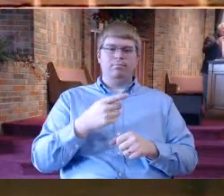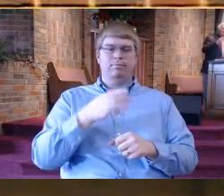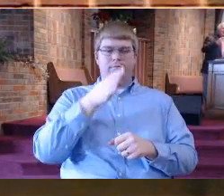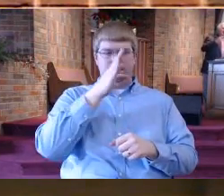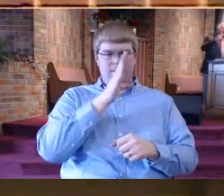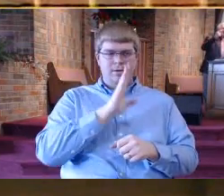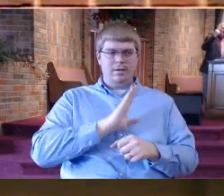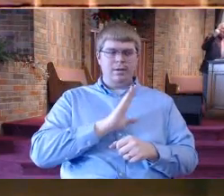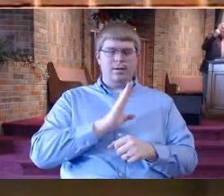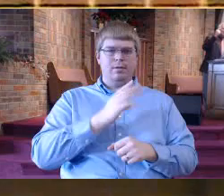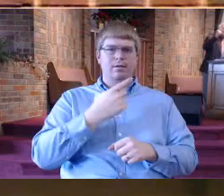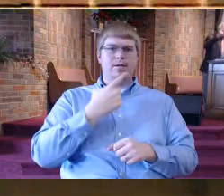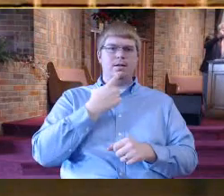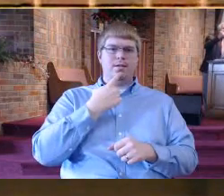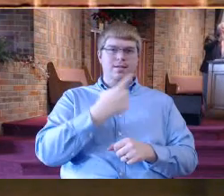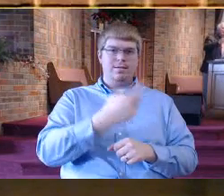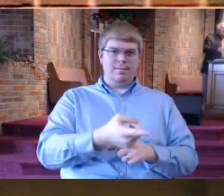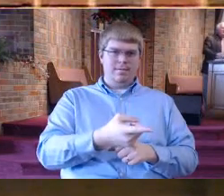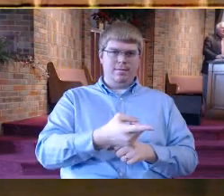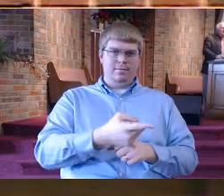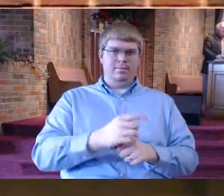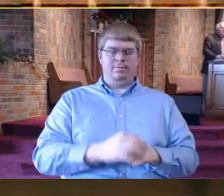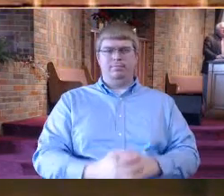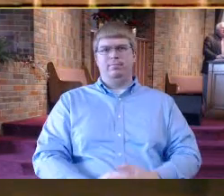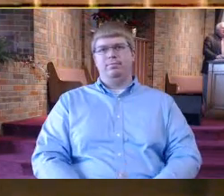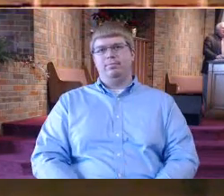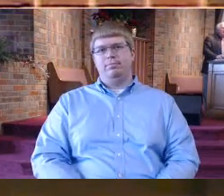God said.